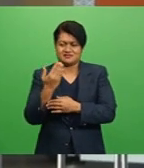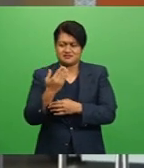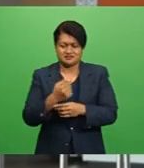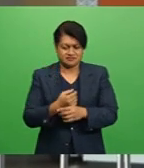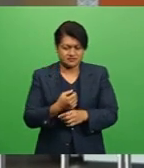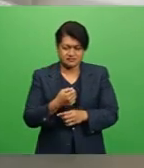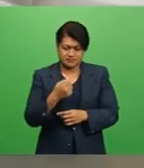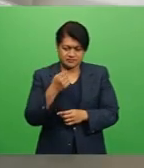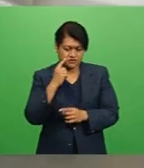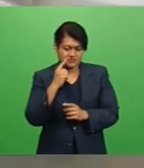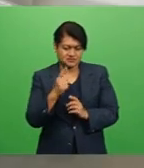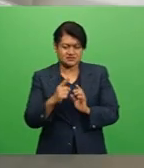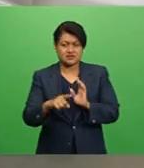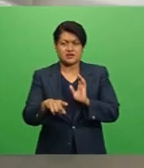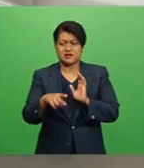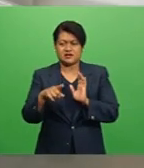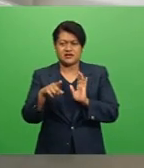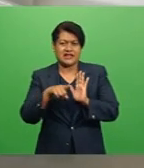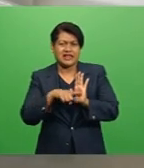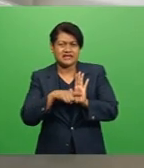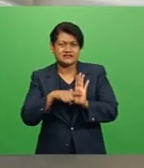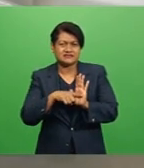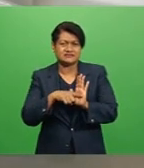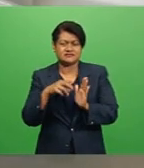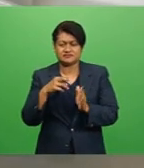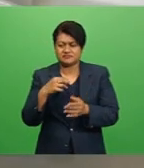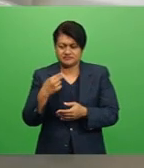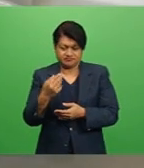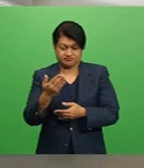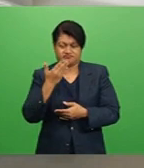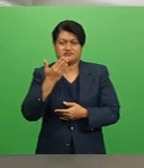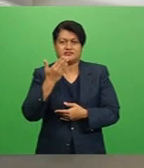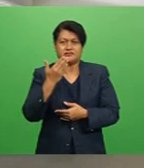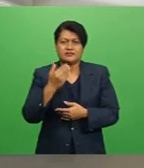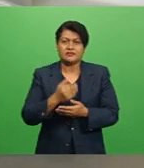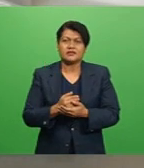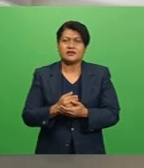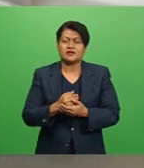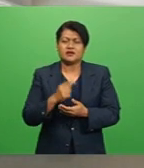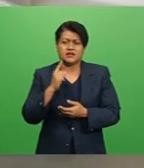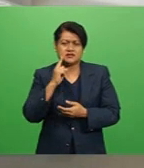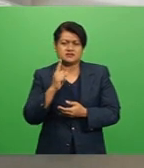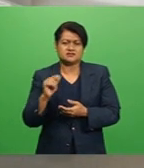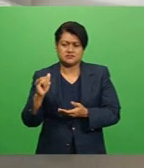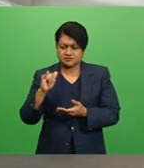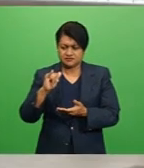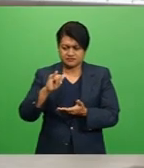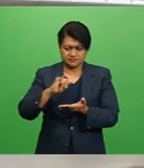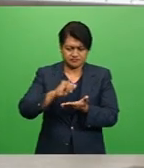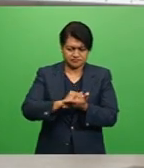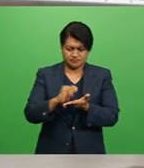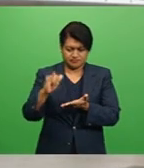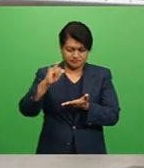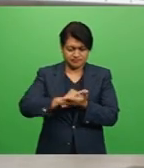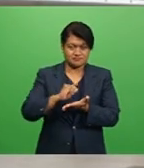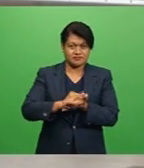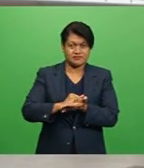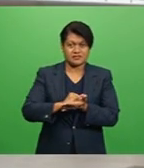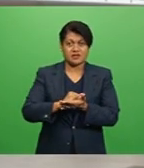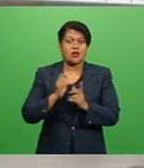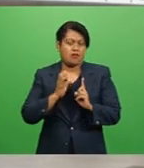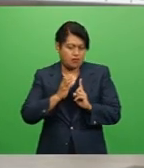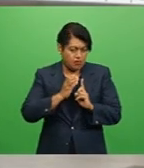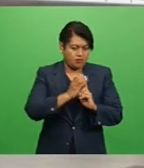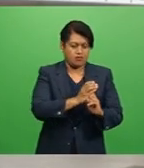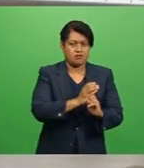false negative result and improve the ability to identify cases of in-flight transmission. Stricter in-room quarantine protocols will